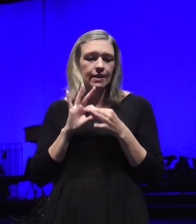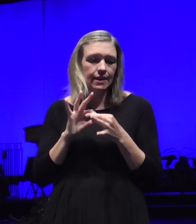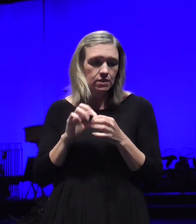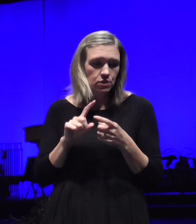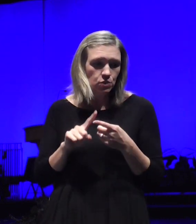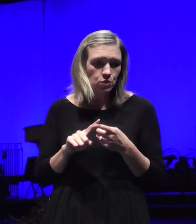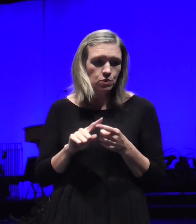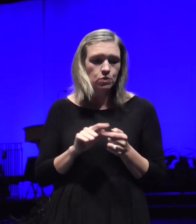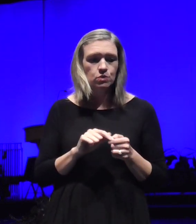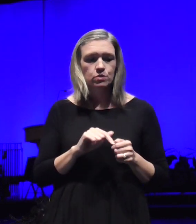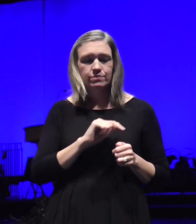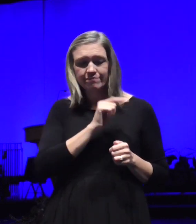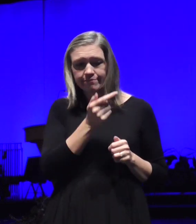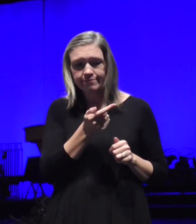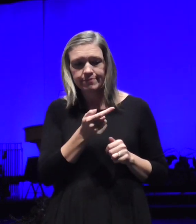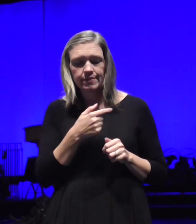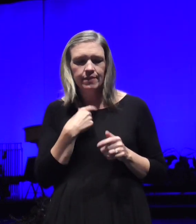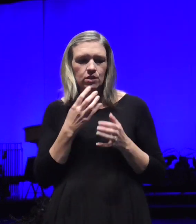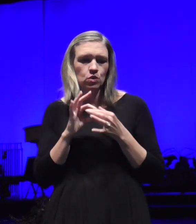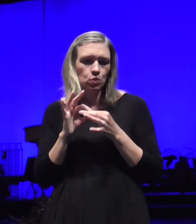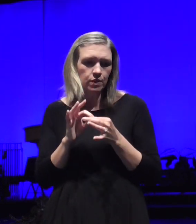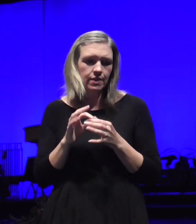spiritually.